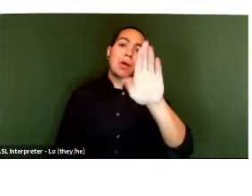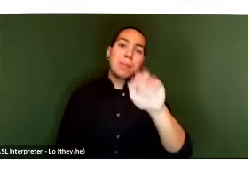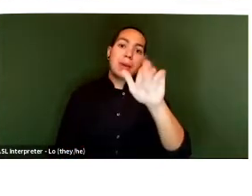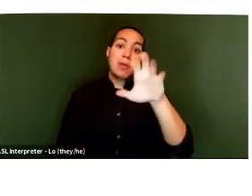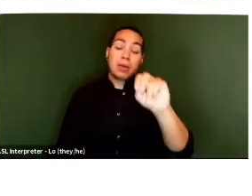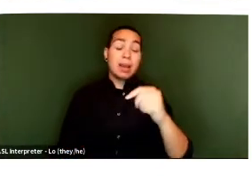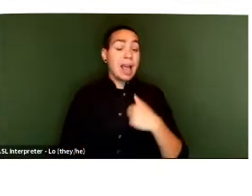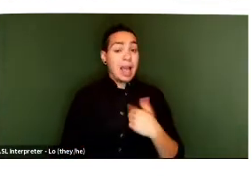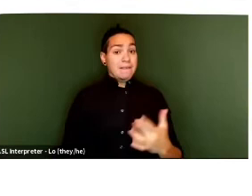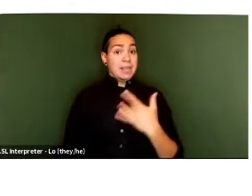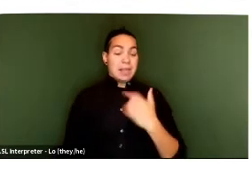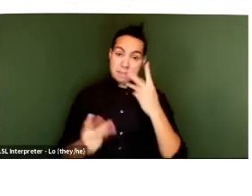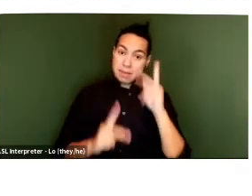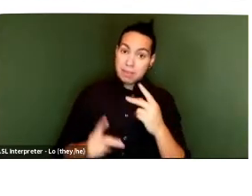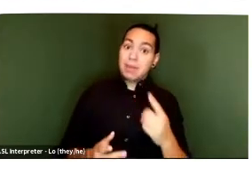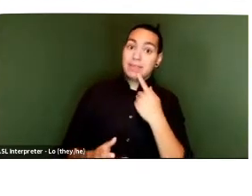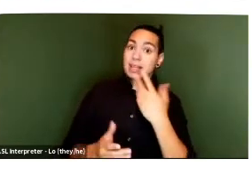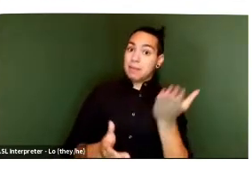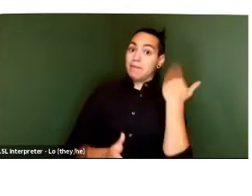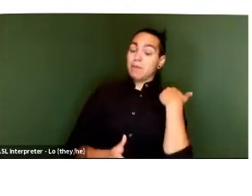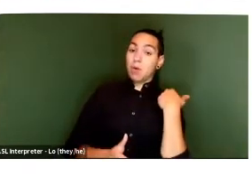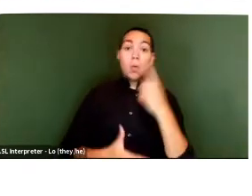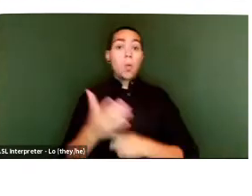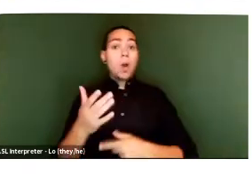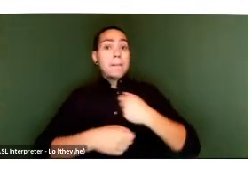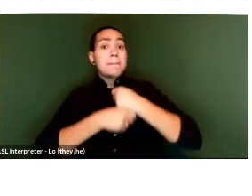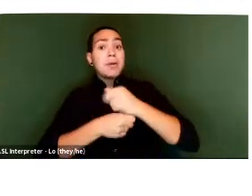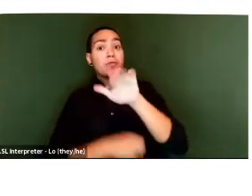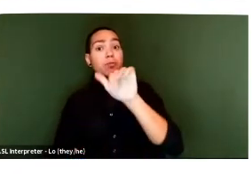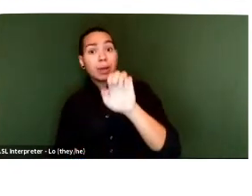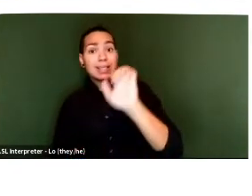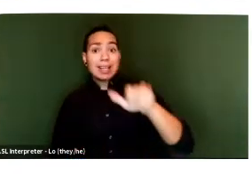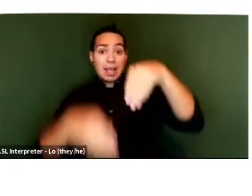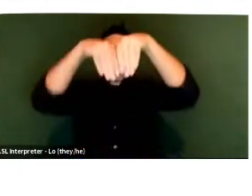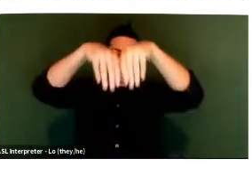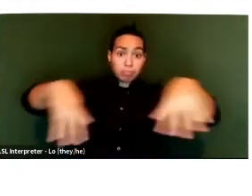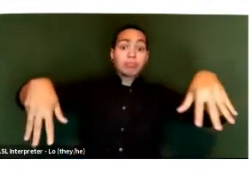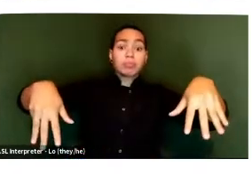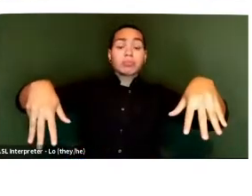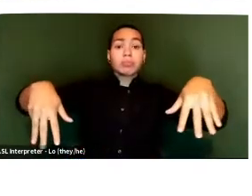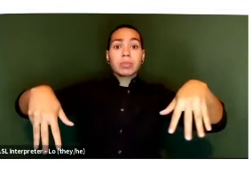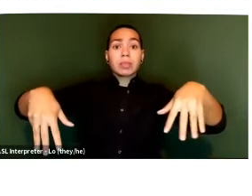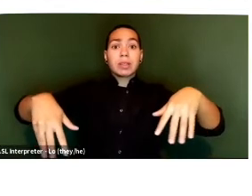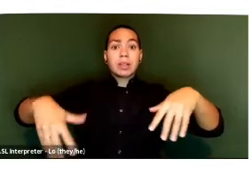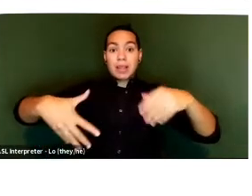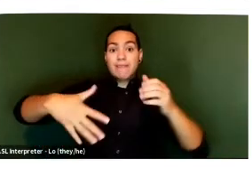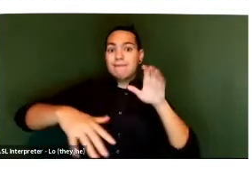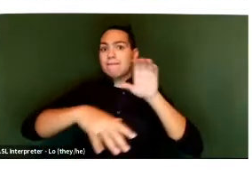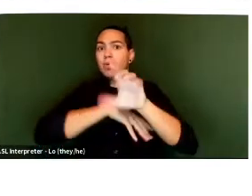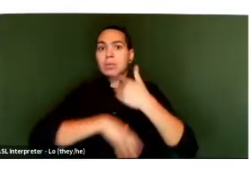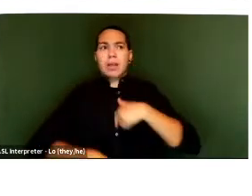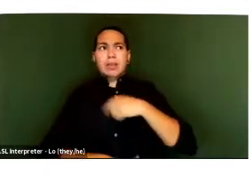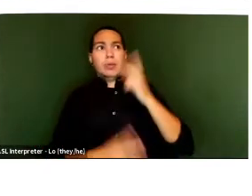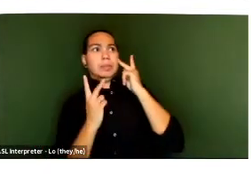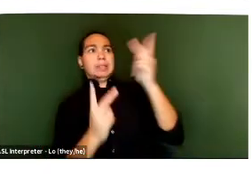argued this before me, that what makes race and the hierarchy of race that puts Europeans and whiteness at the top, really distinct